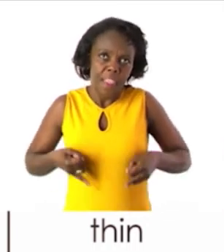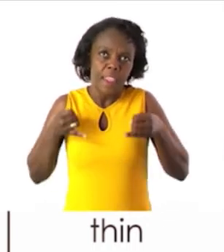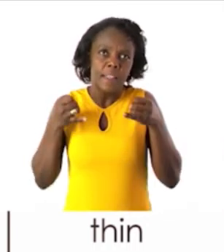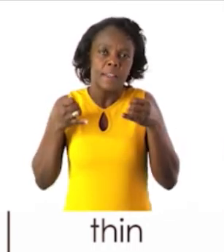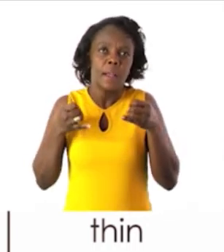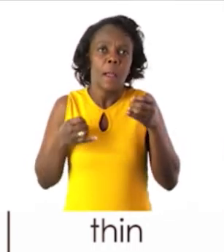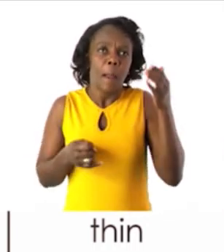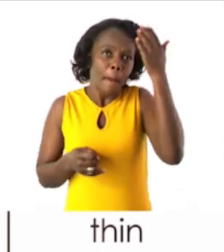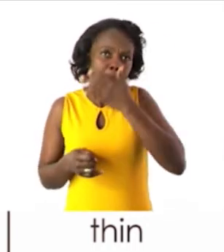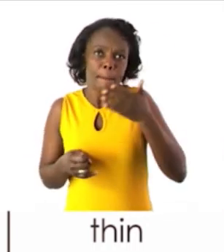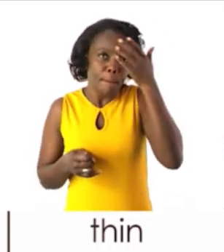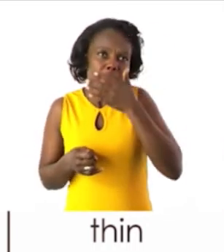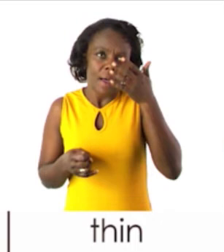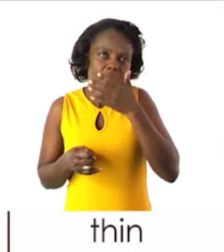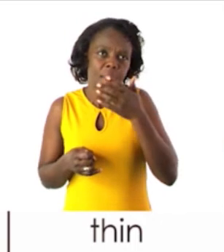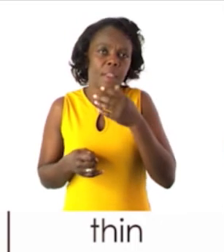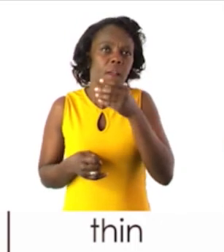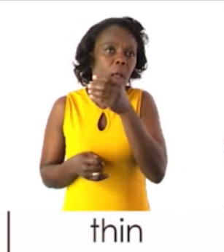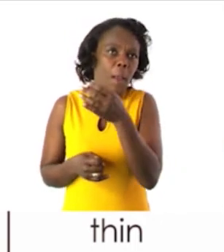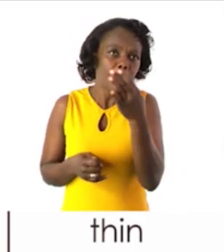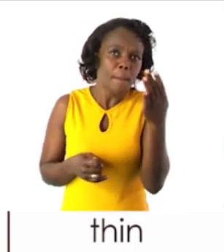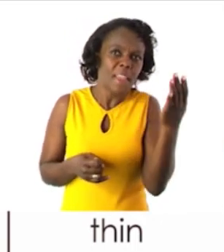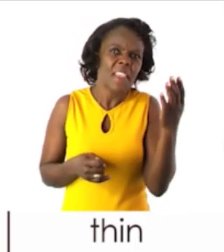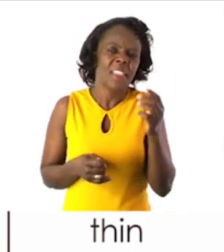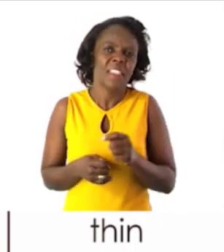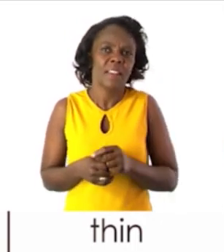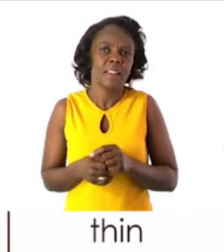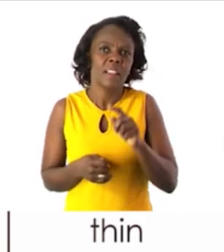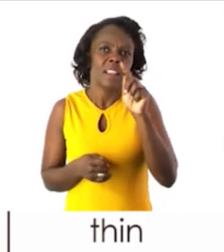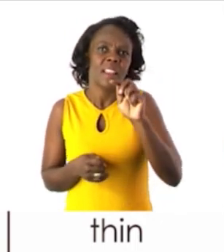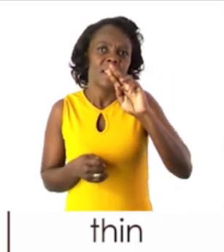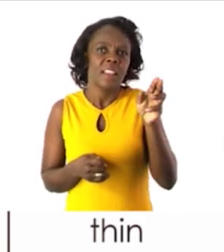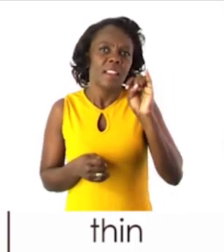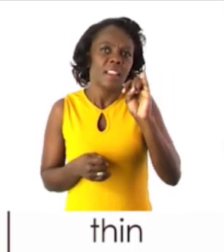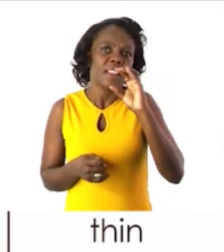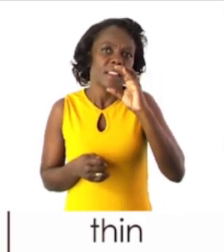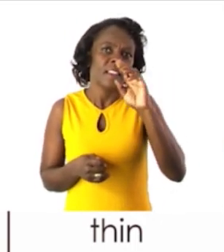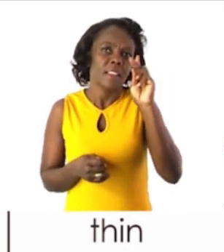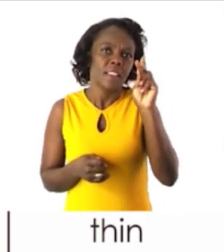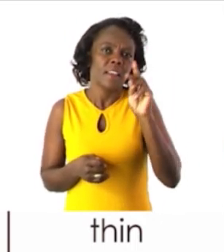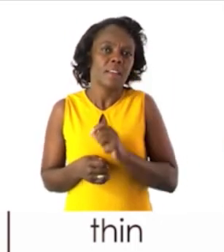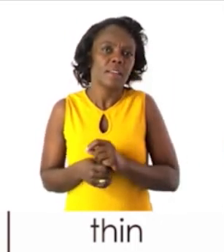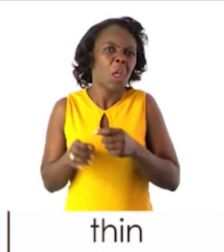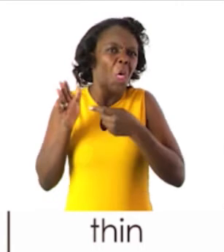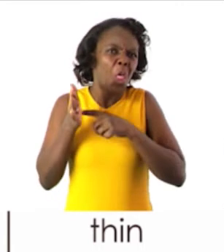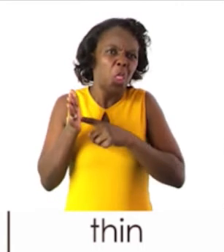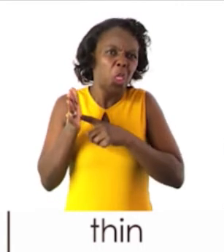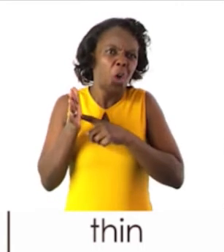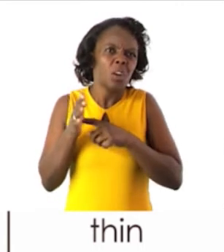thin, thin, bath, bath, meth,